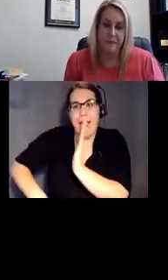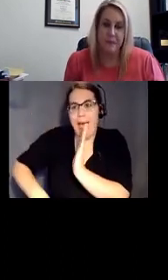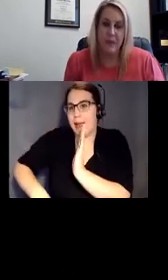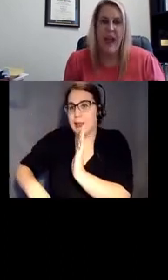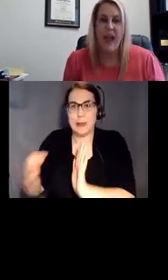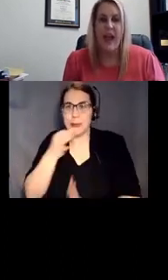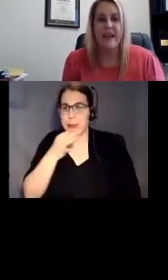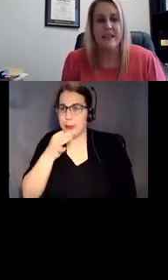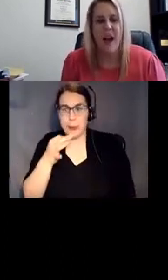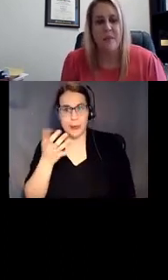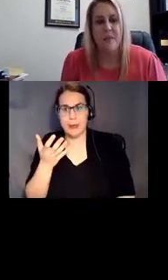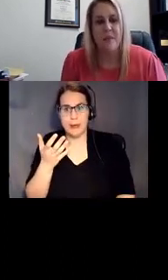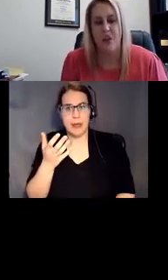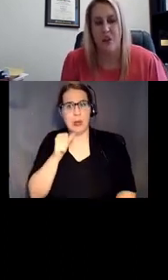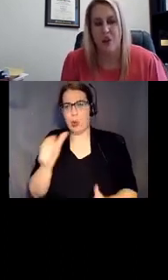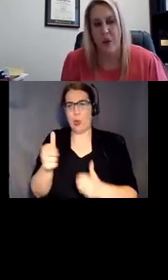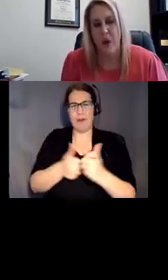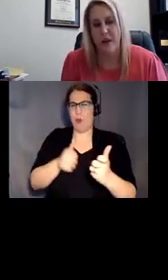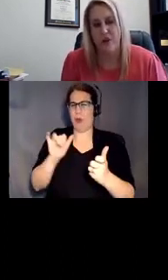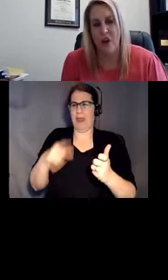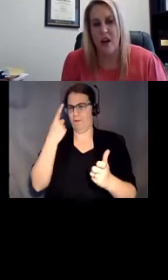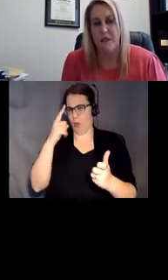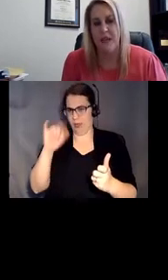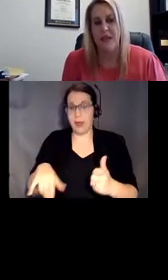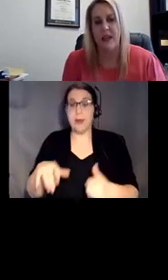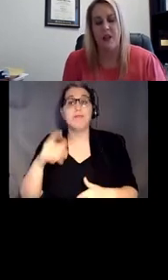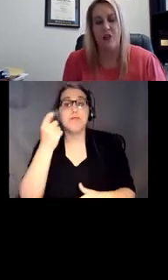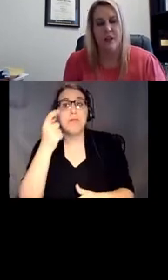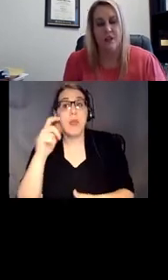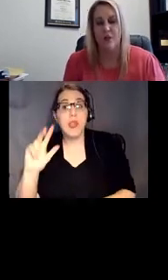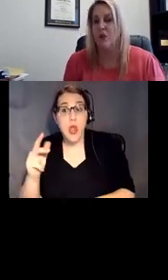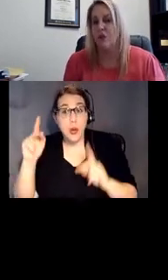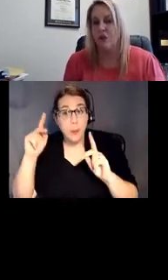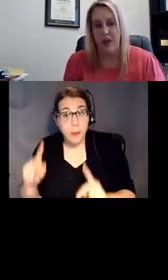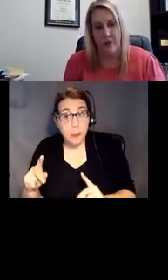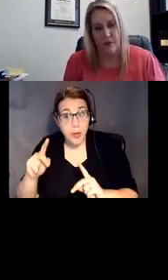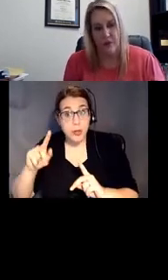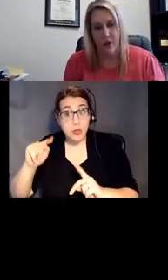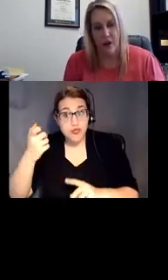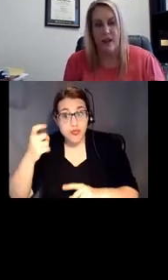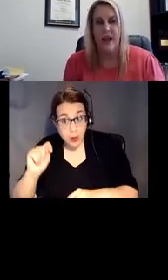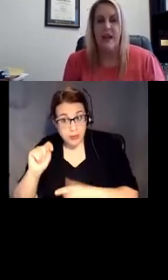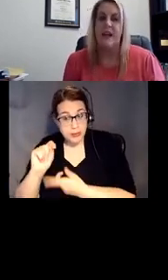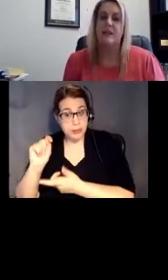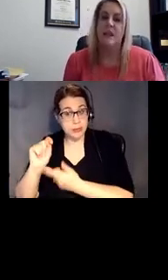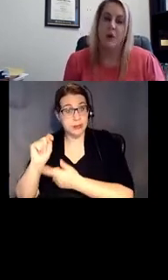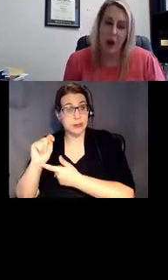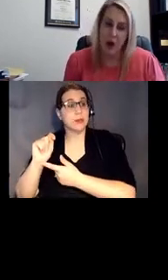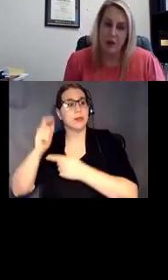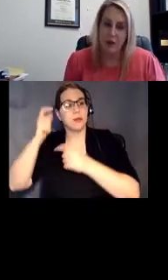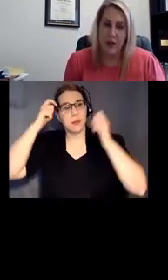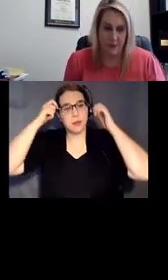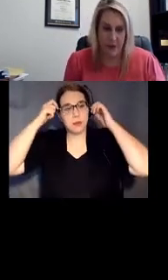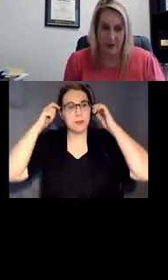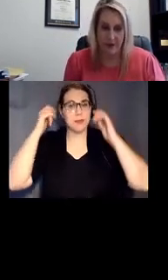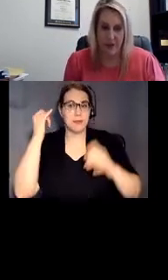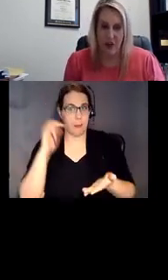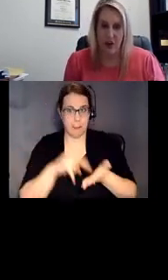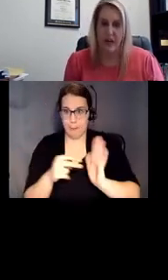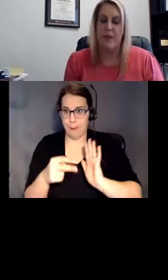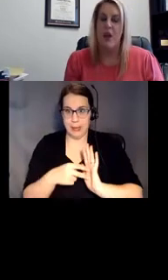trust. Anytime there is a third-party trust, meaning that the grantor or creator of the trust is someone other than